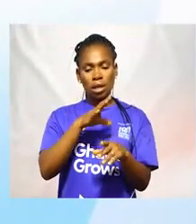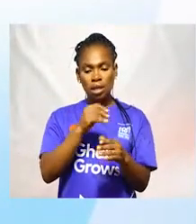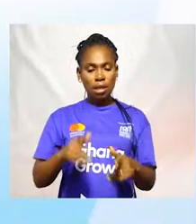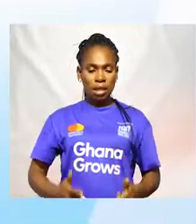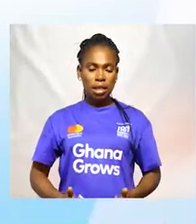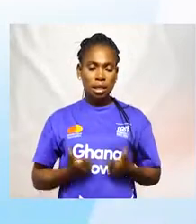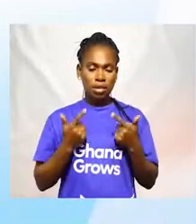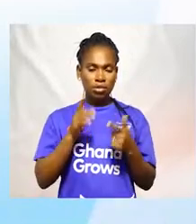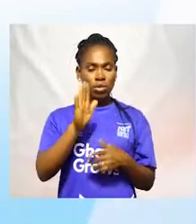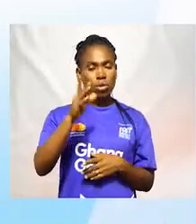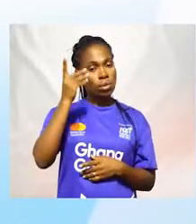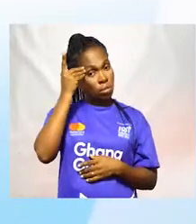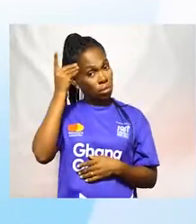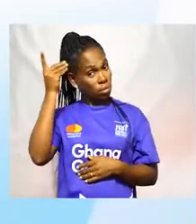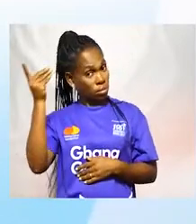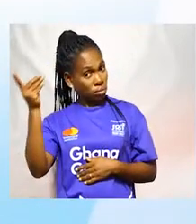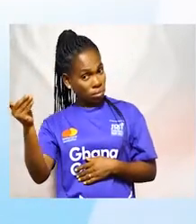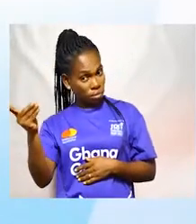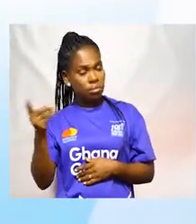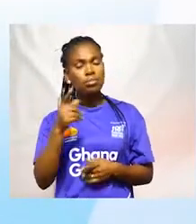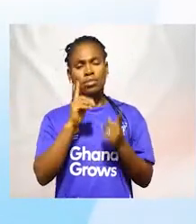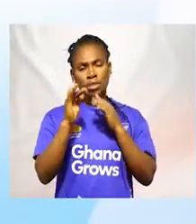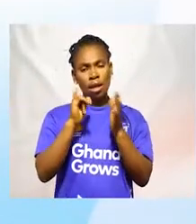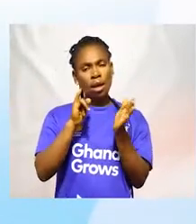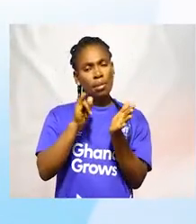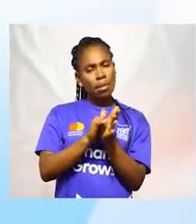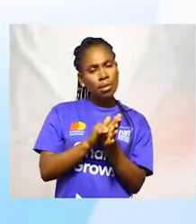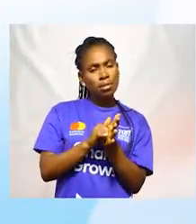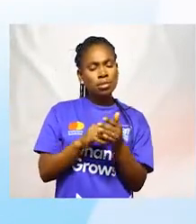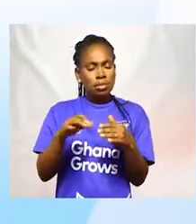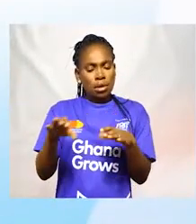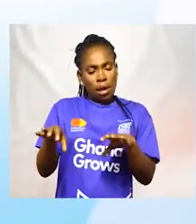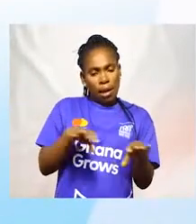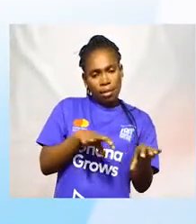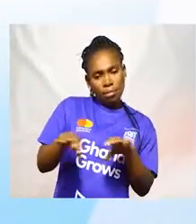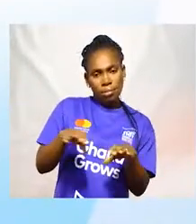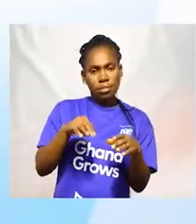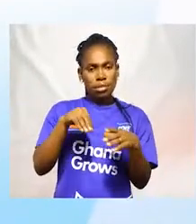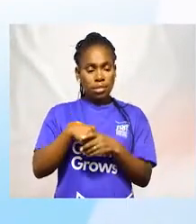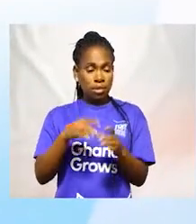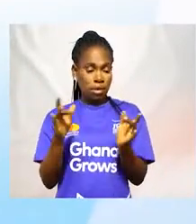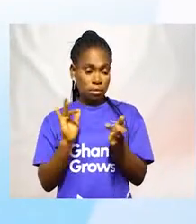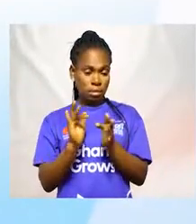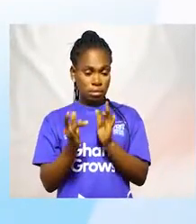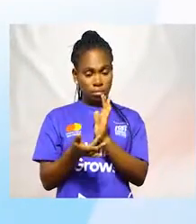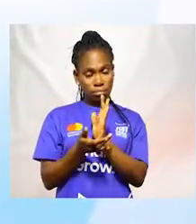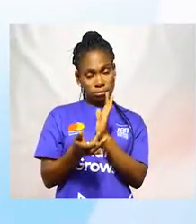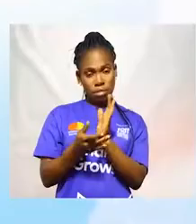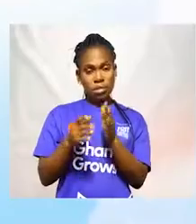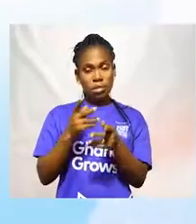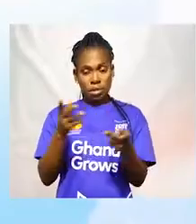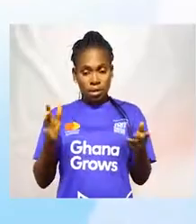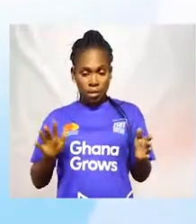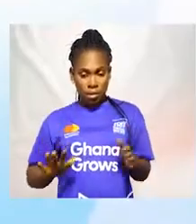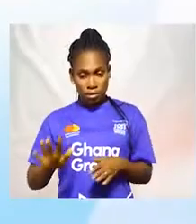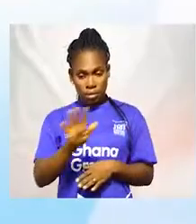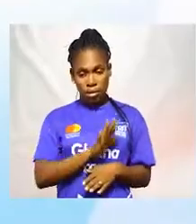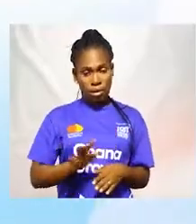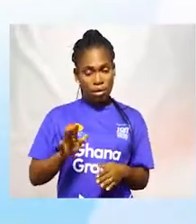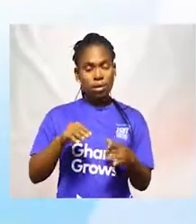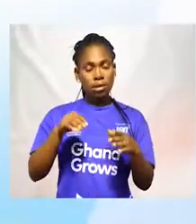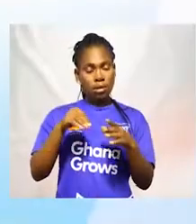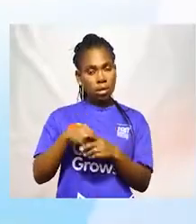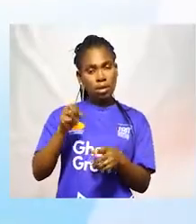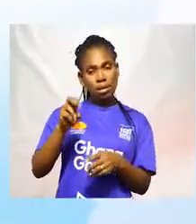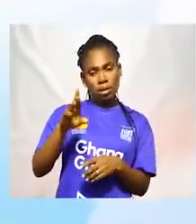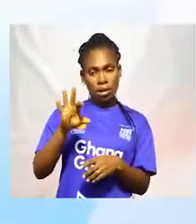talked about his tweeting and talked about his actions in the digital space. Today on his page, on my page, on Springboard page,